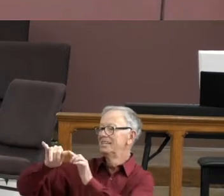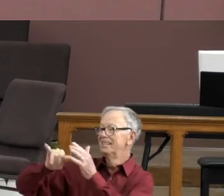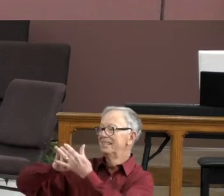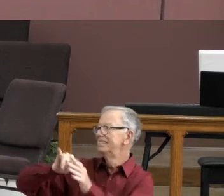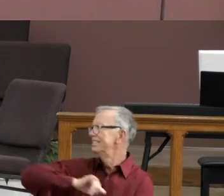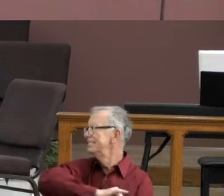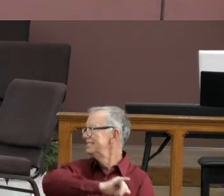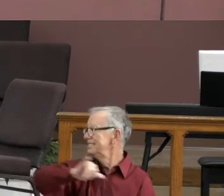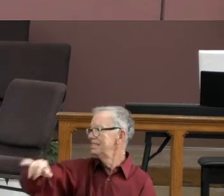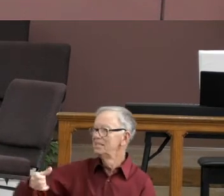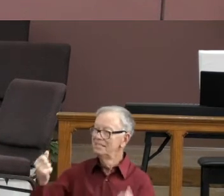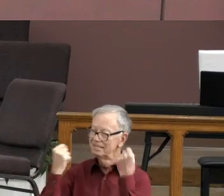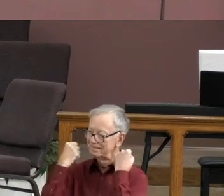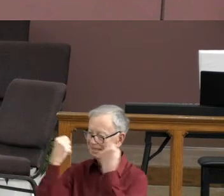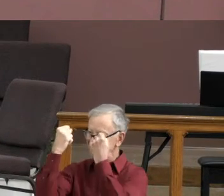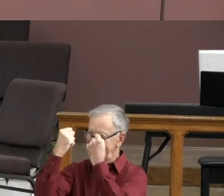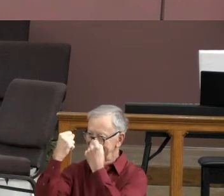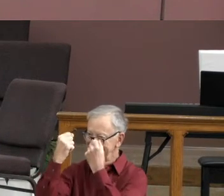power.